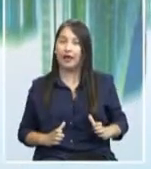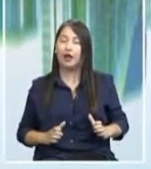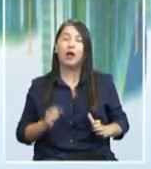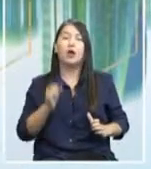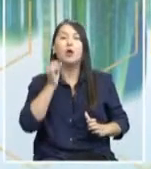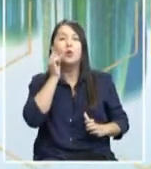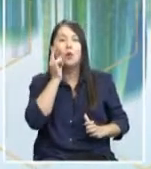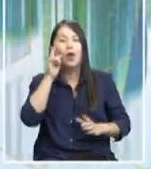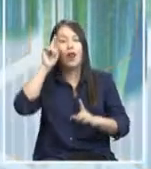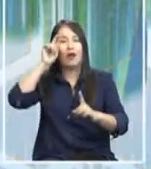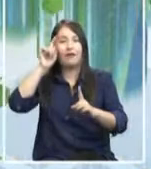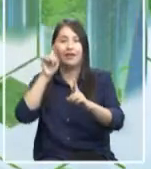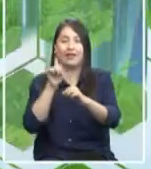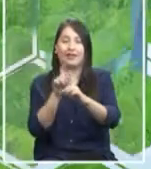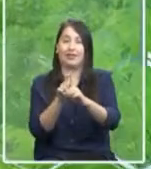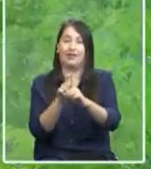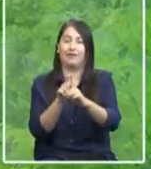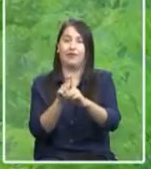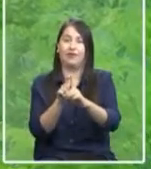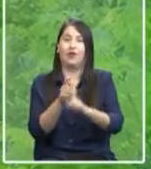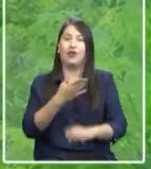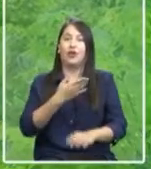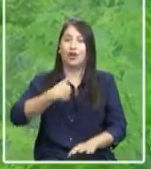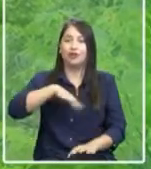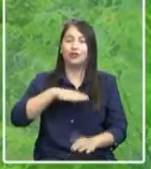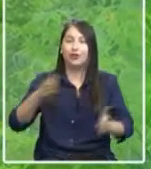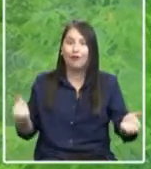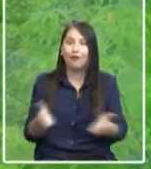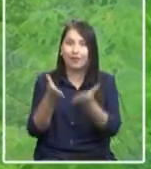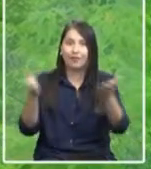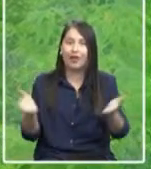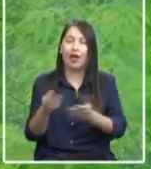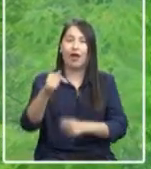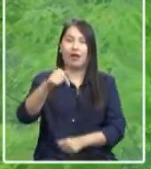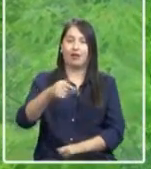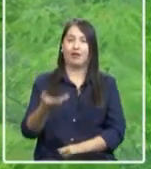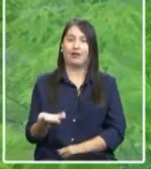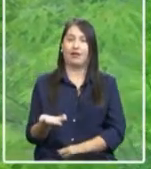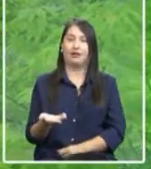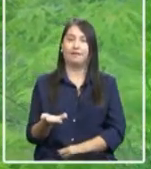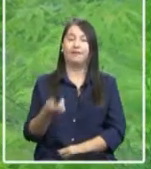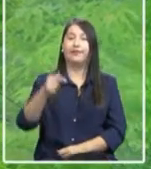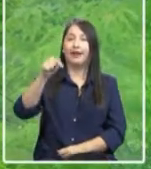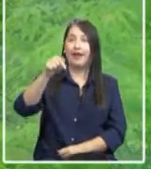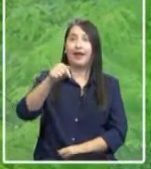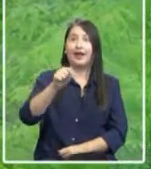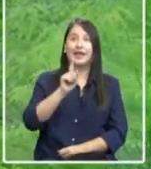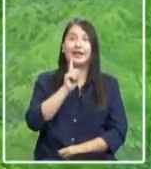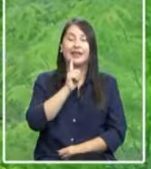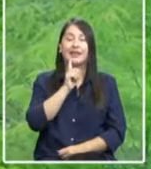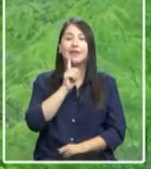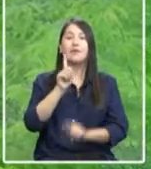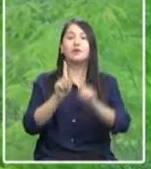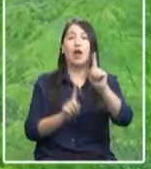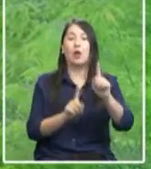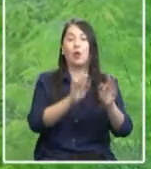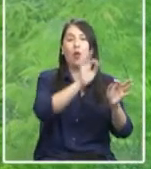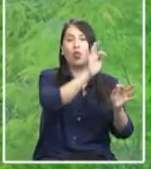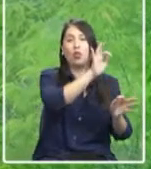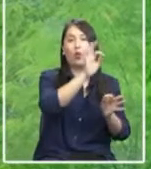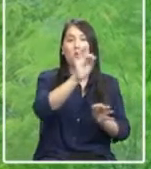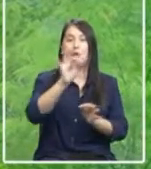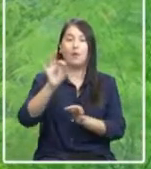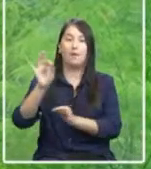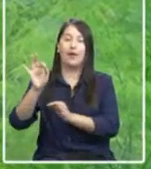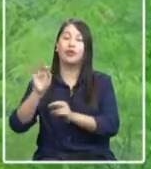most influential conceptual documents that was ever produced in the context of sustainability